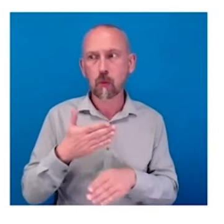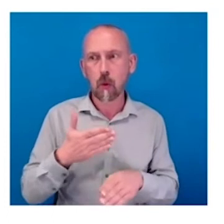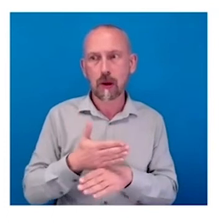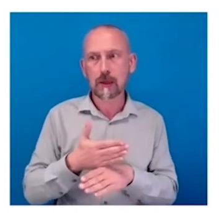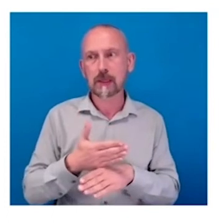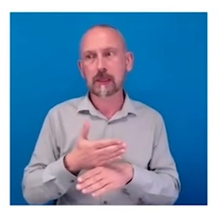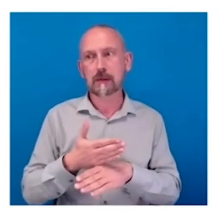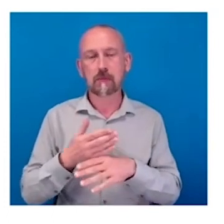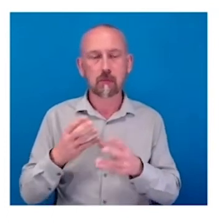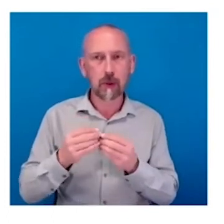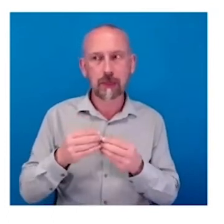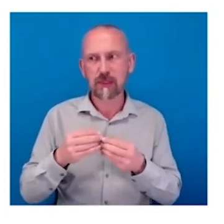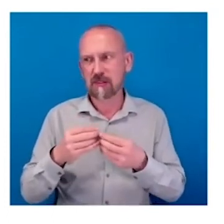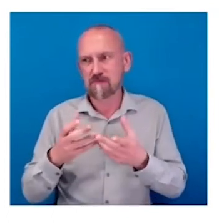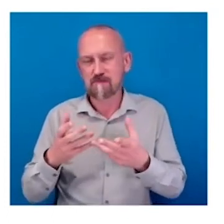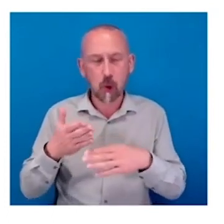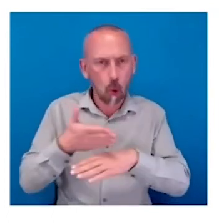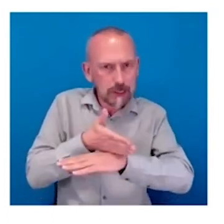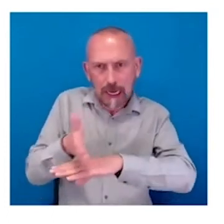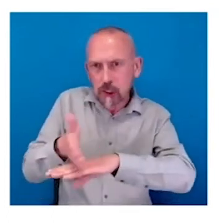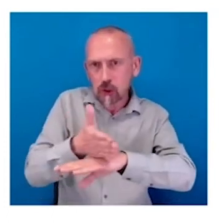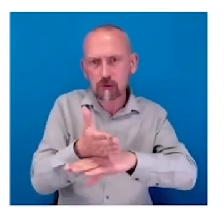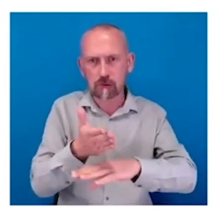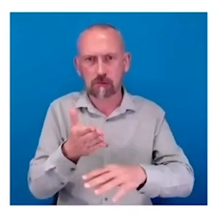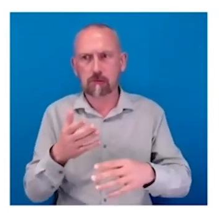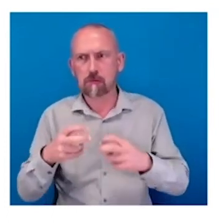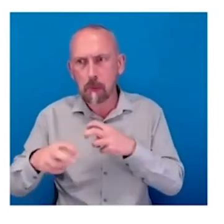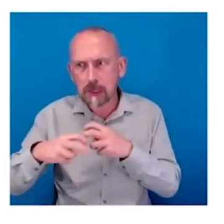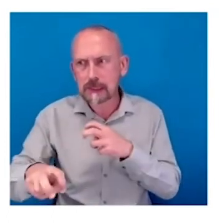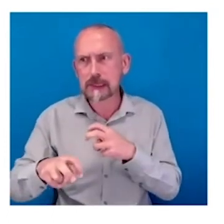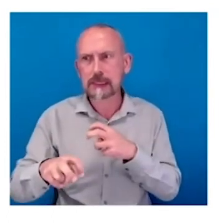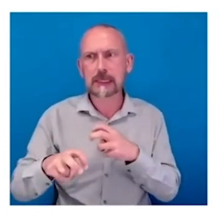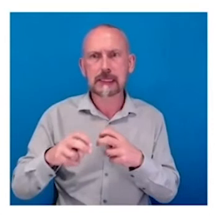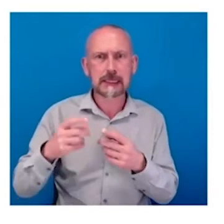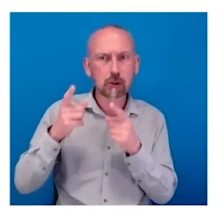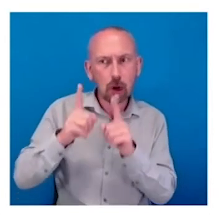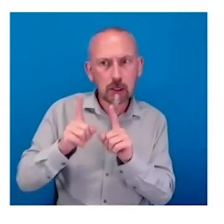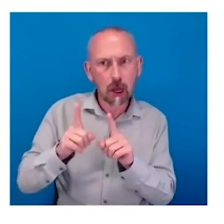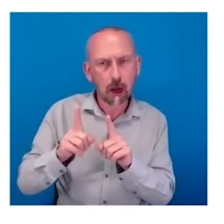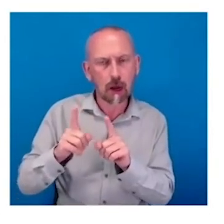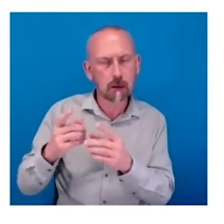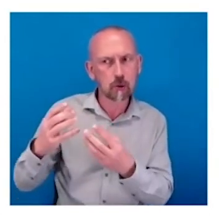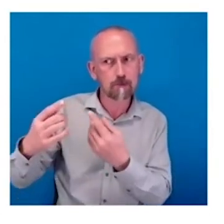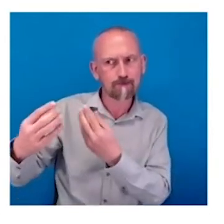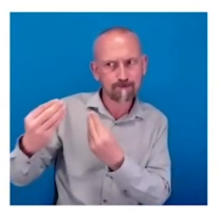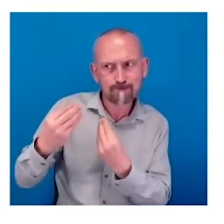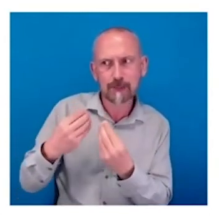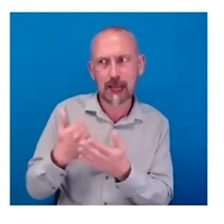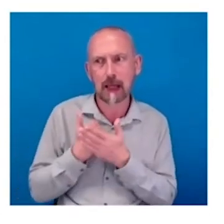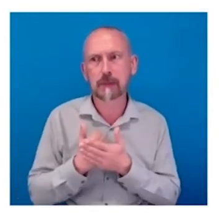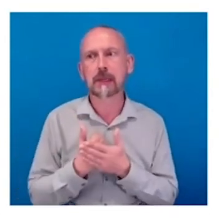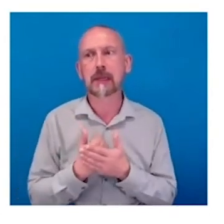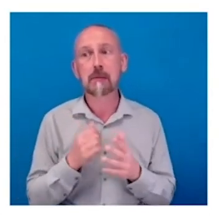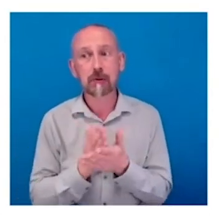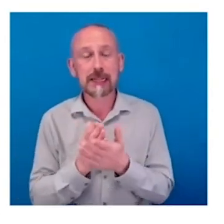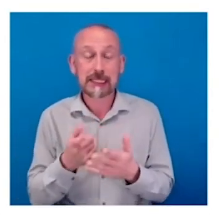as an experience that has enormous potential for everybody because it allows you to virtually explore, as I'm